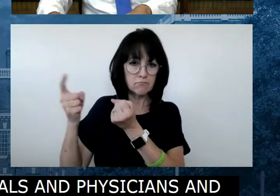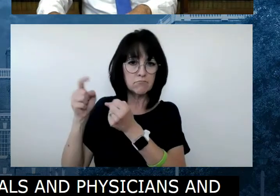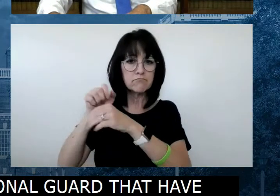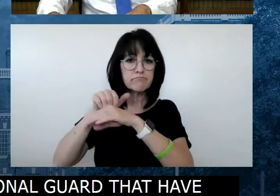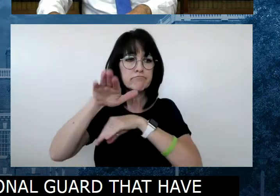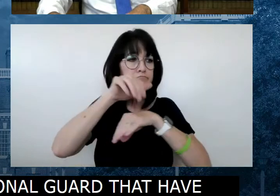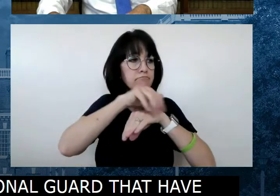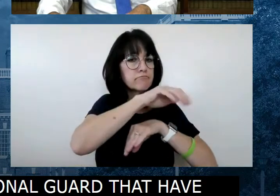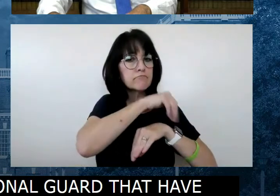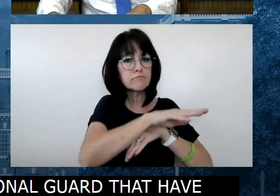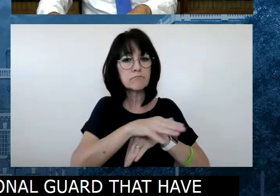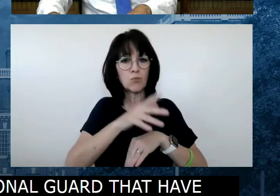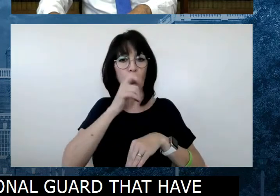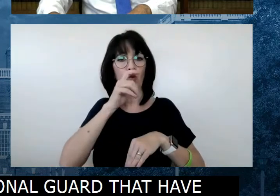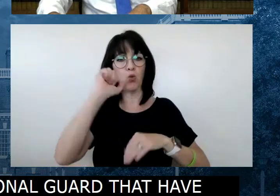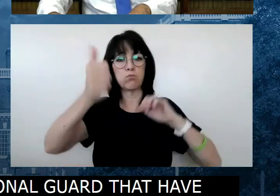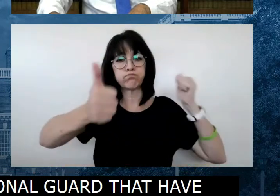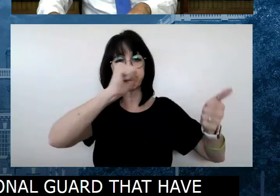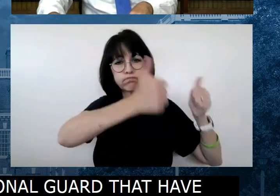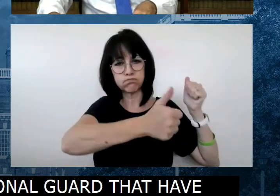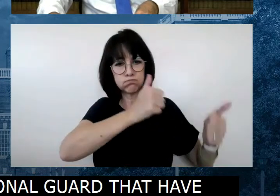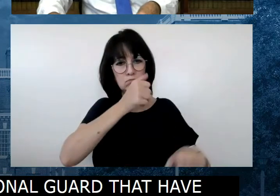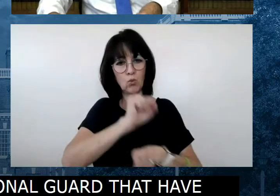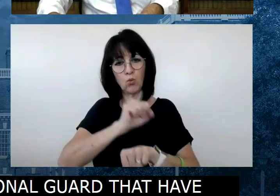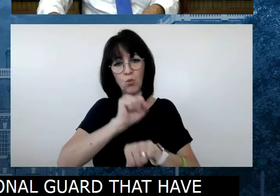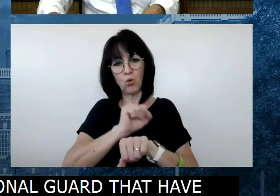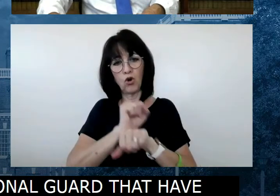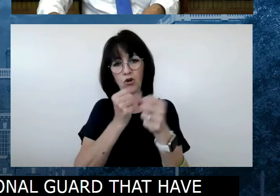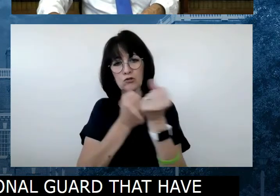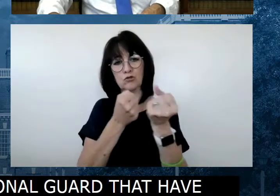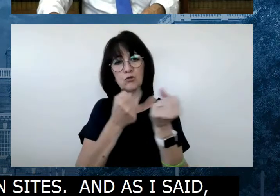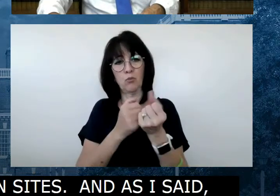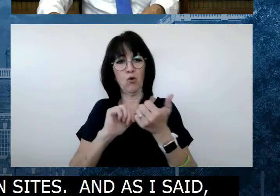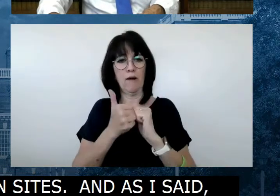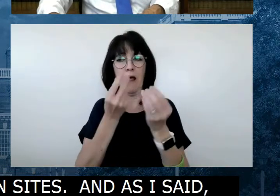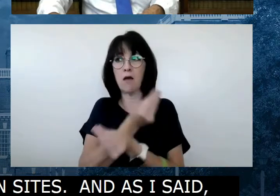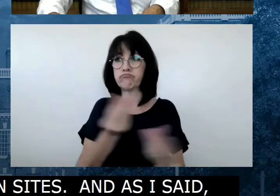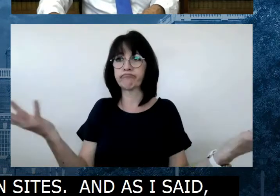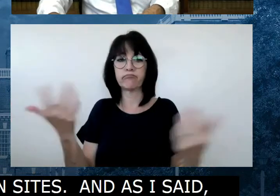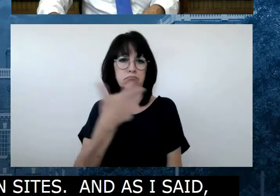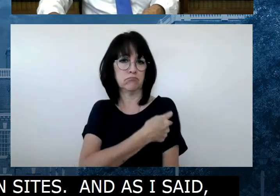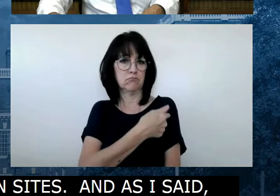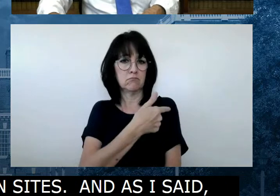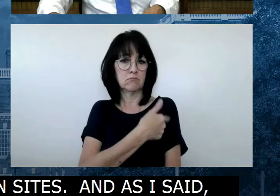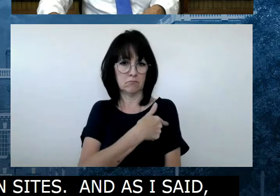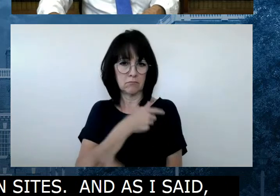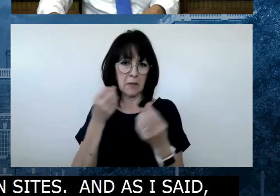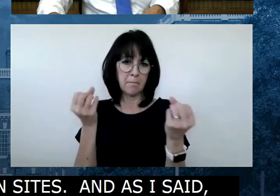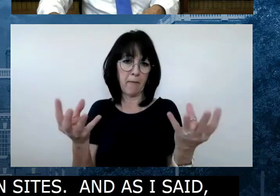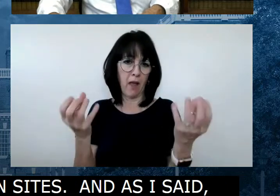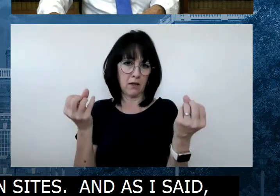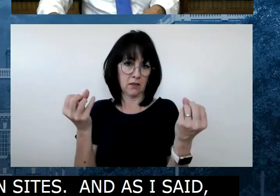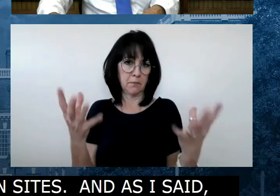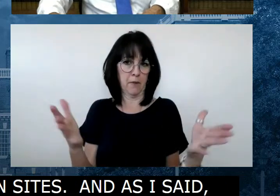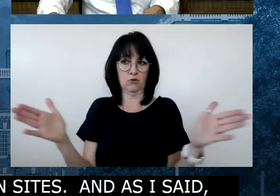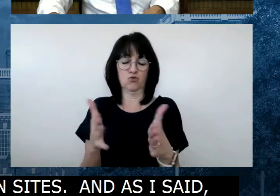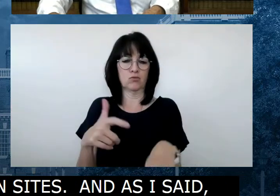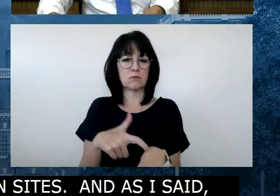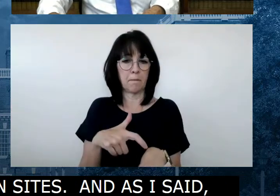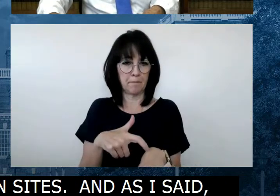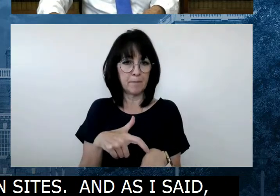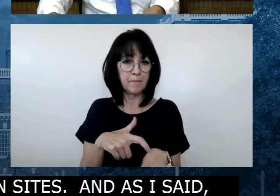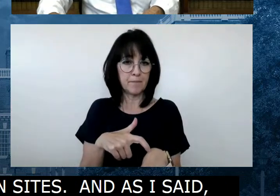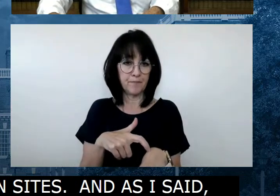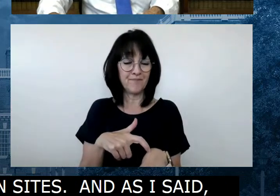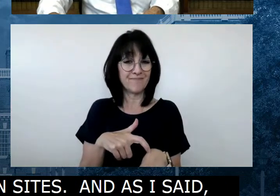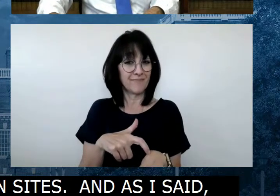pharmacies really came up big. Fully vaccinated, closing in on 500,000 people. We're just short of our goal of 70%.